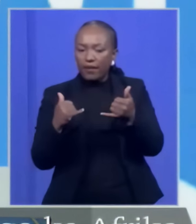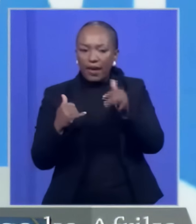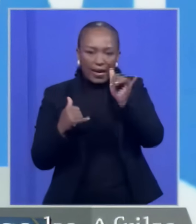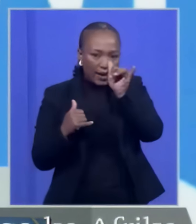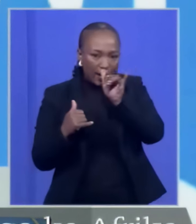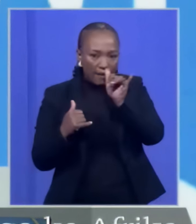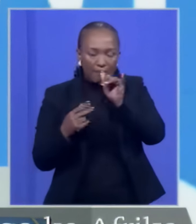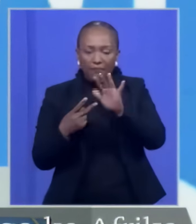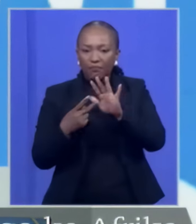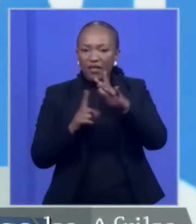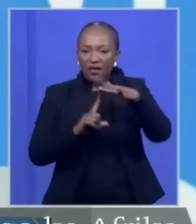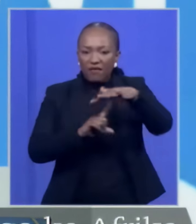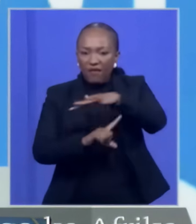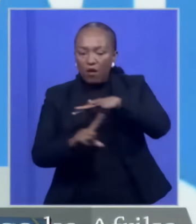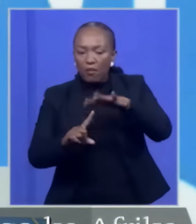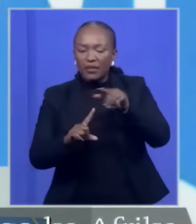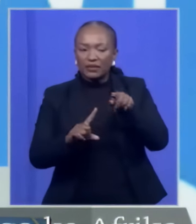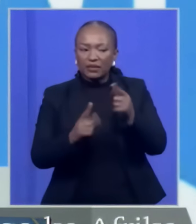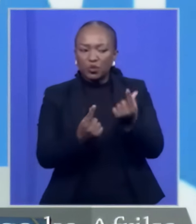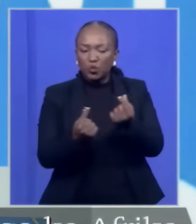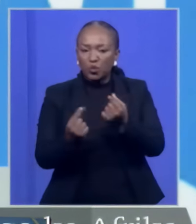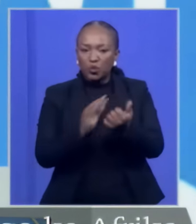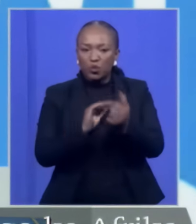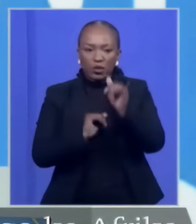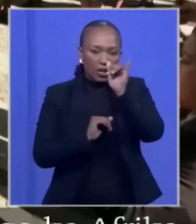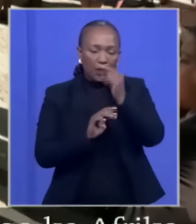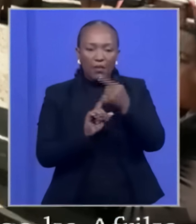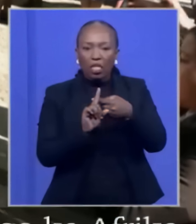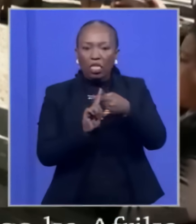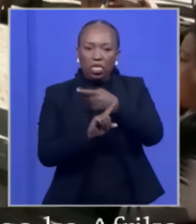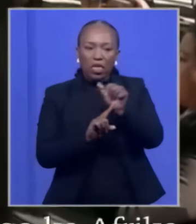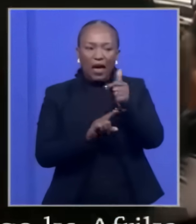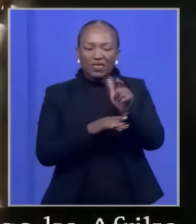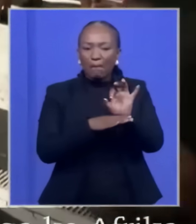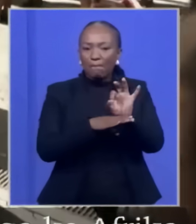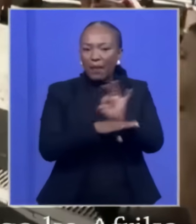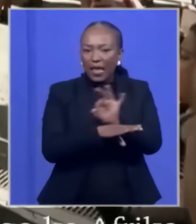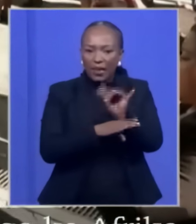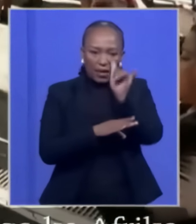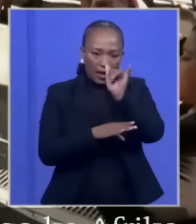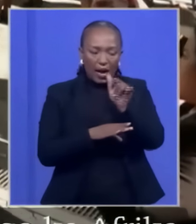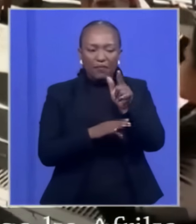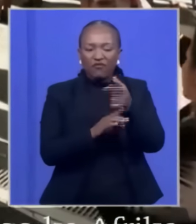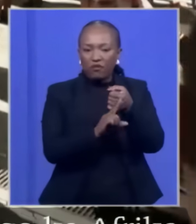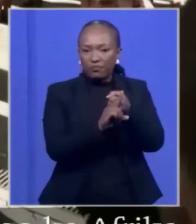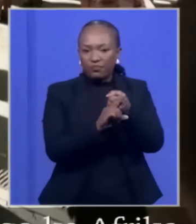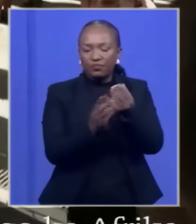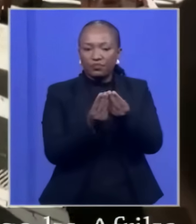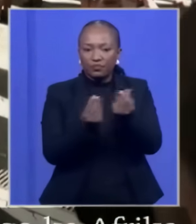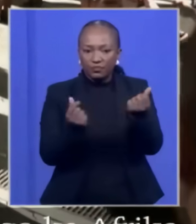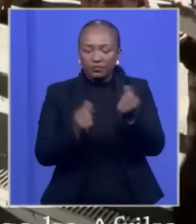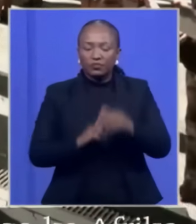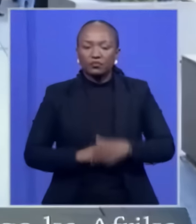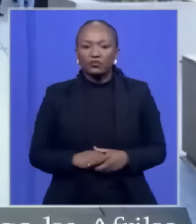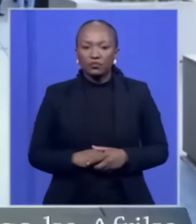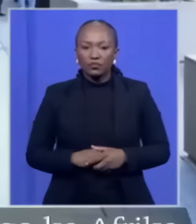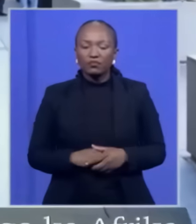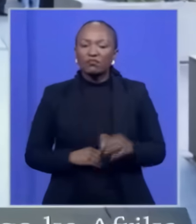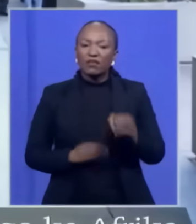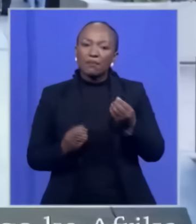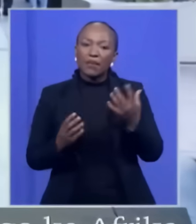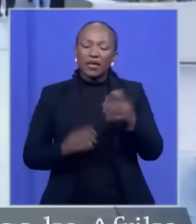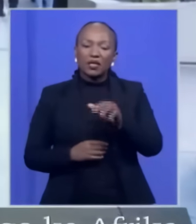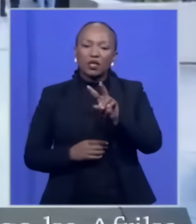environmental offenses, and serious organized crime. Ge batlhankedi ba phethagatšo ya molao ba go feta 200 go tšwa dinageng